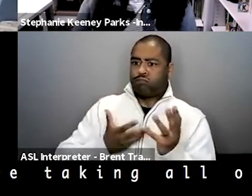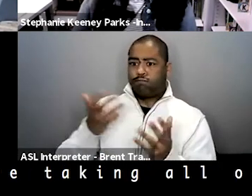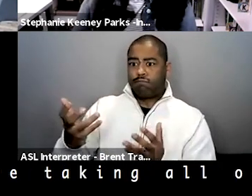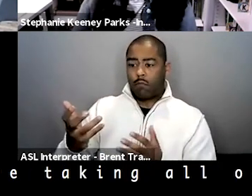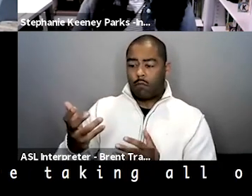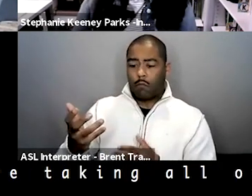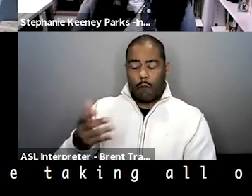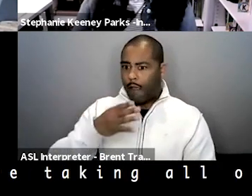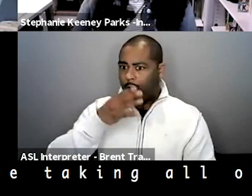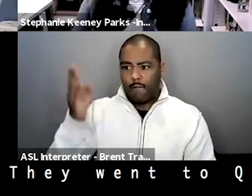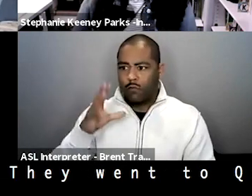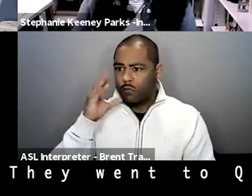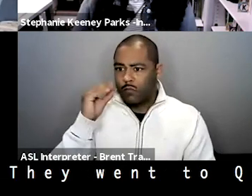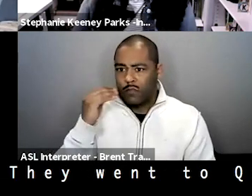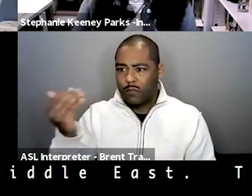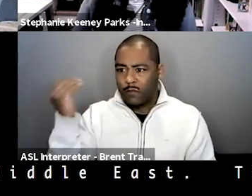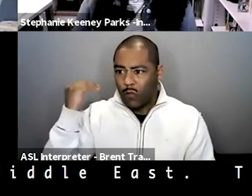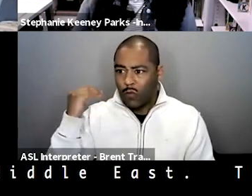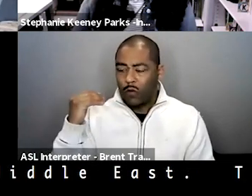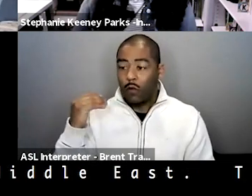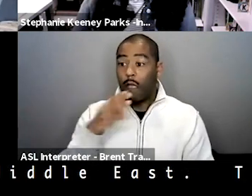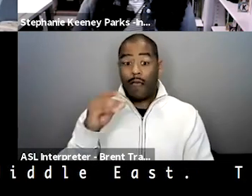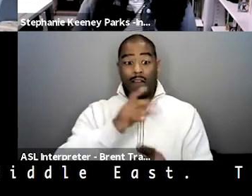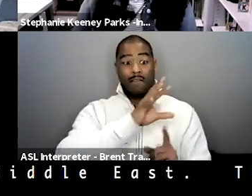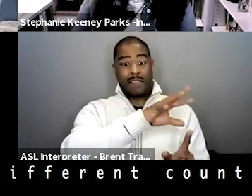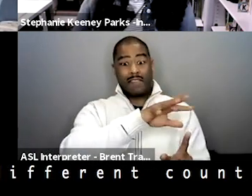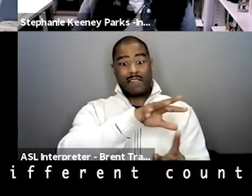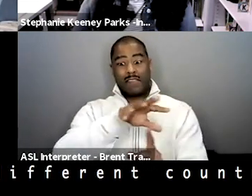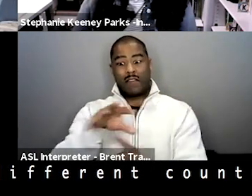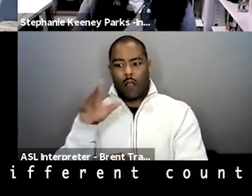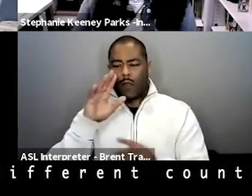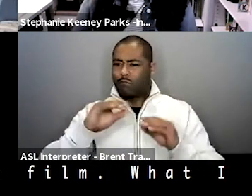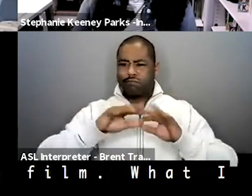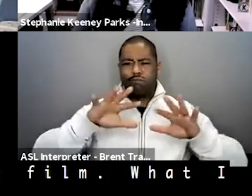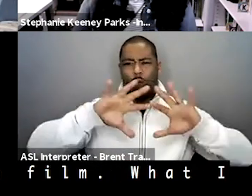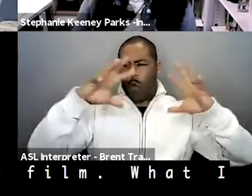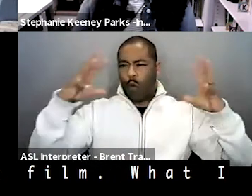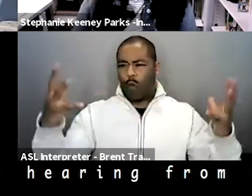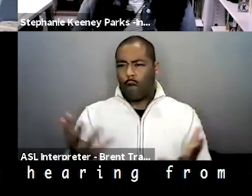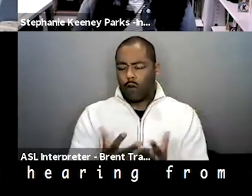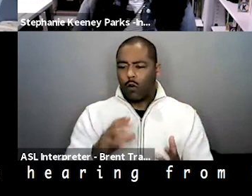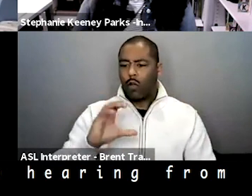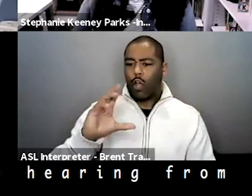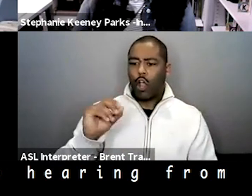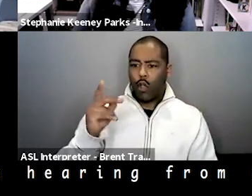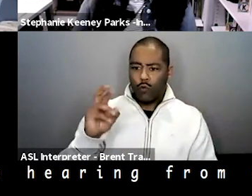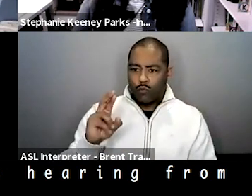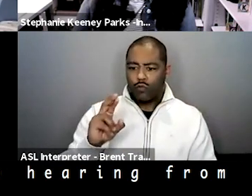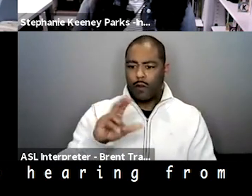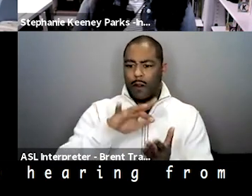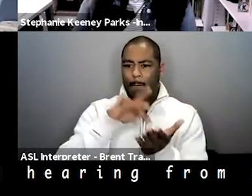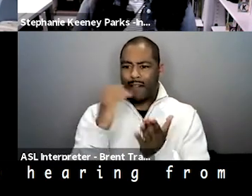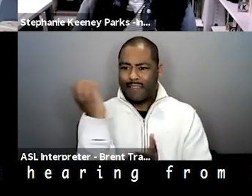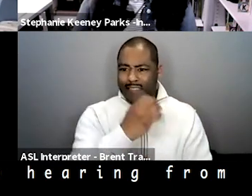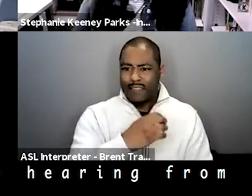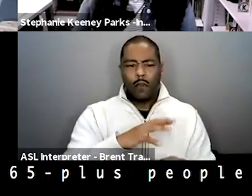level where it was, you know, and they were taking it all over the world. They went to Qatar in the Middle East. They went to all different countries to show this film. And what I